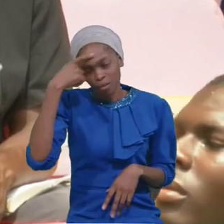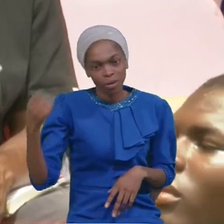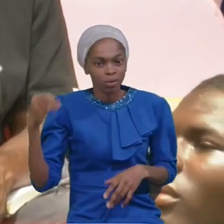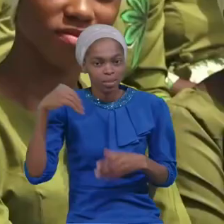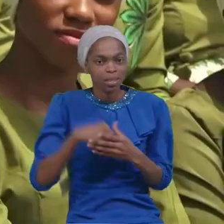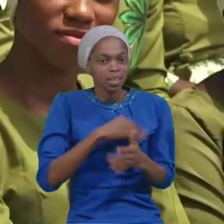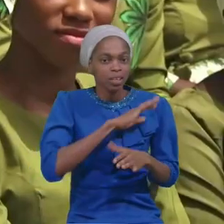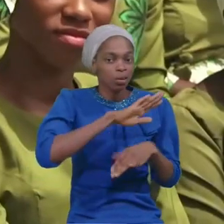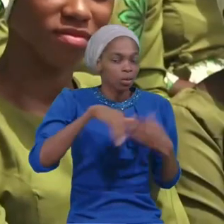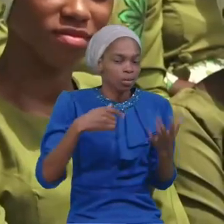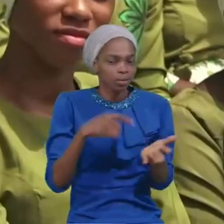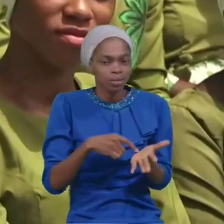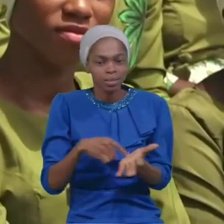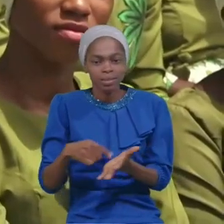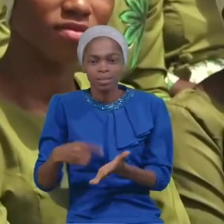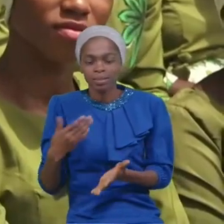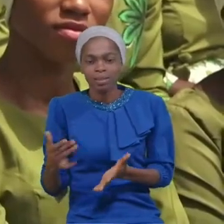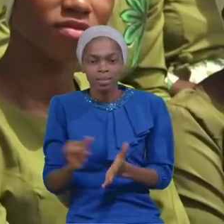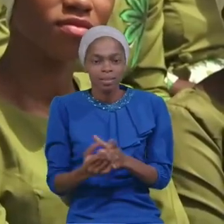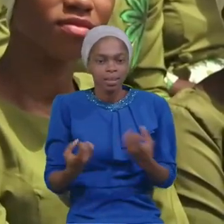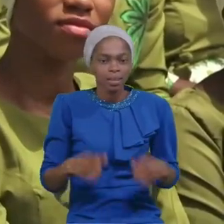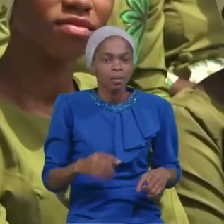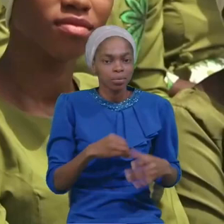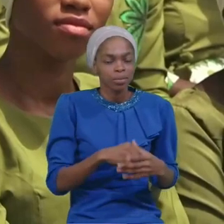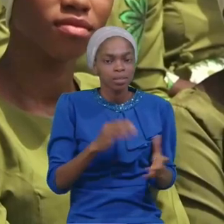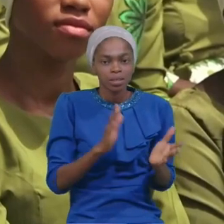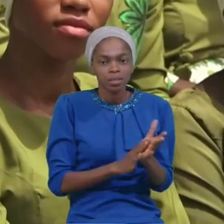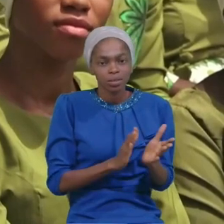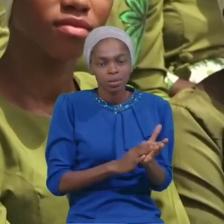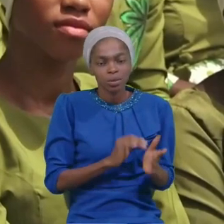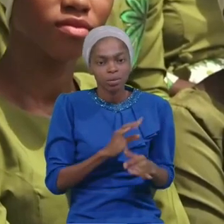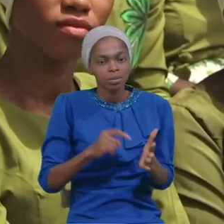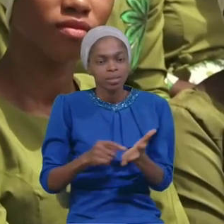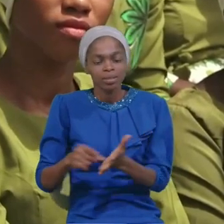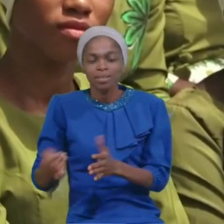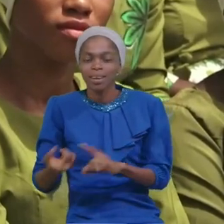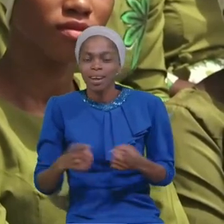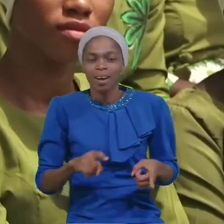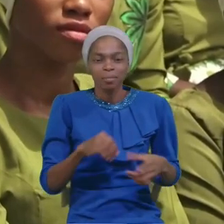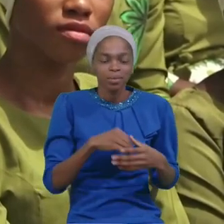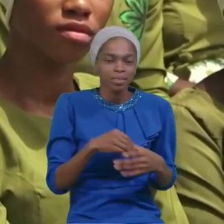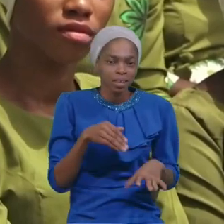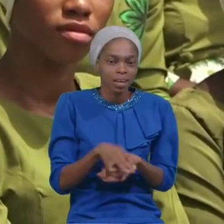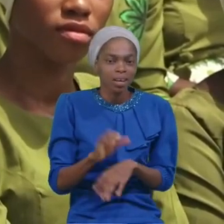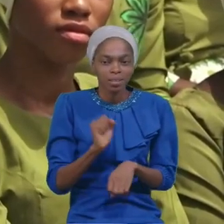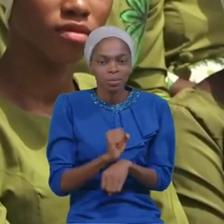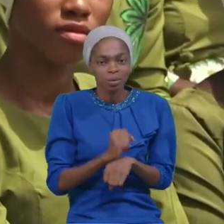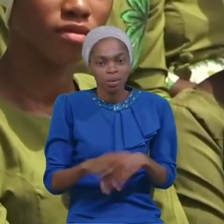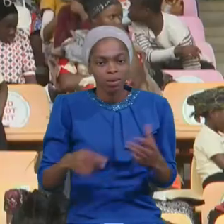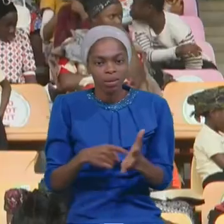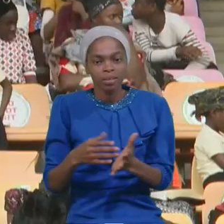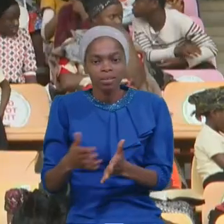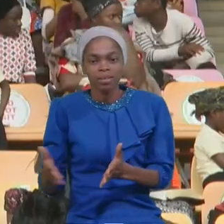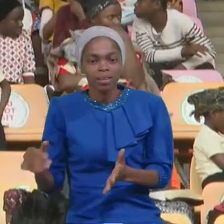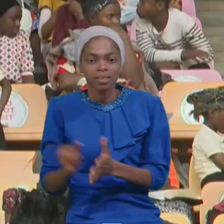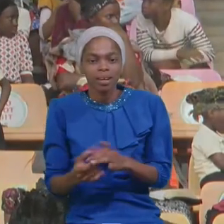all the things that happen in the marketplace, in all these things that happen in the village, in all these things that happen in